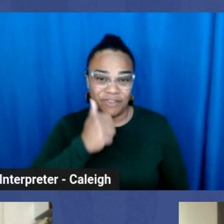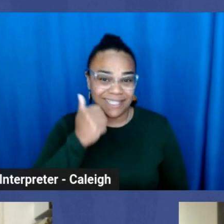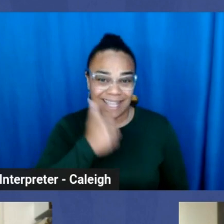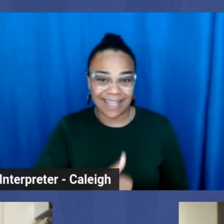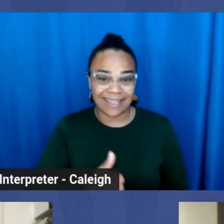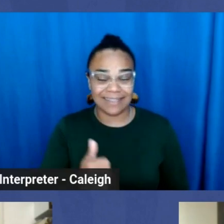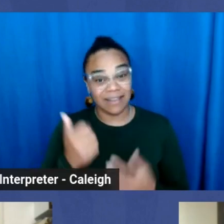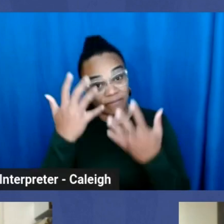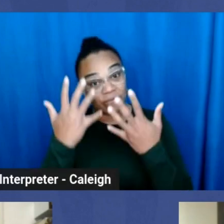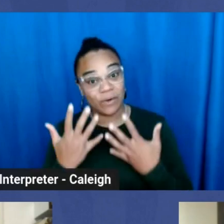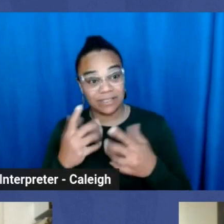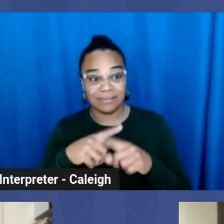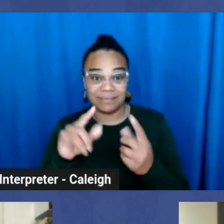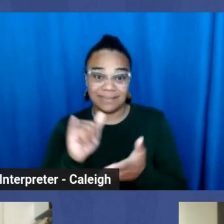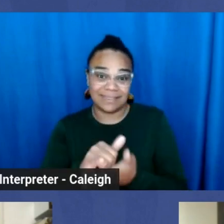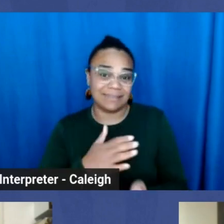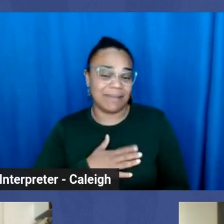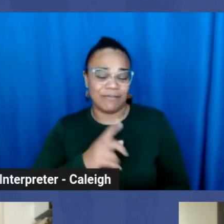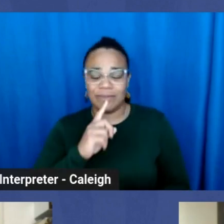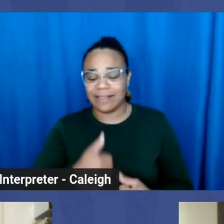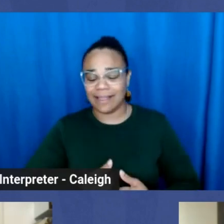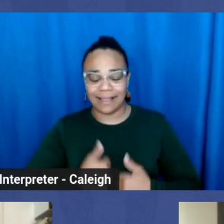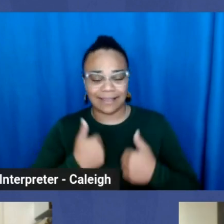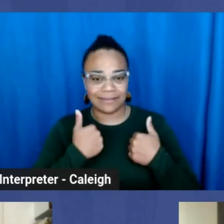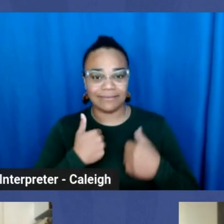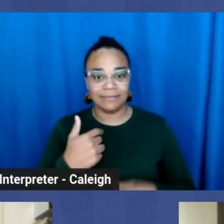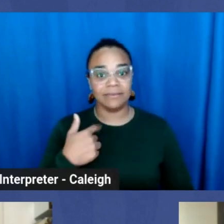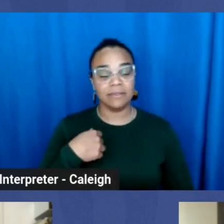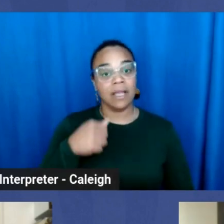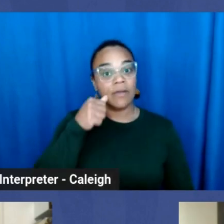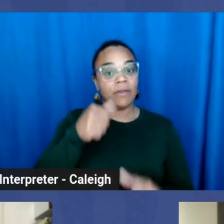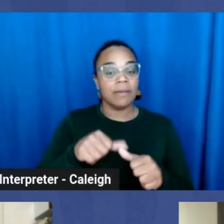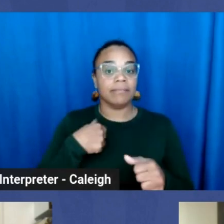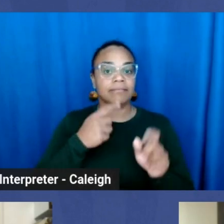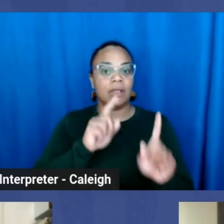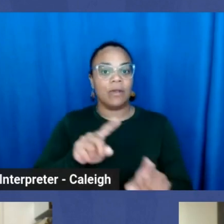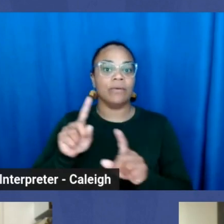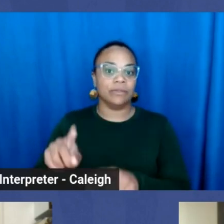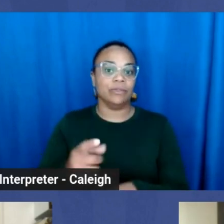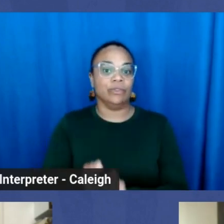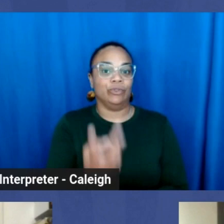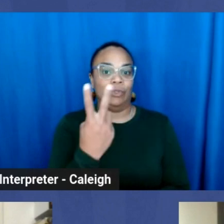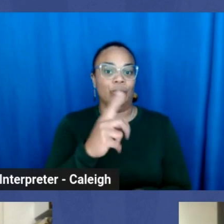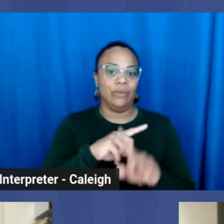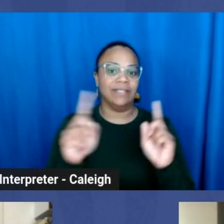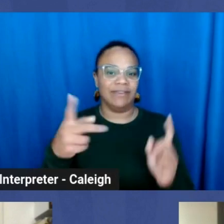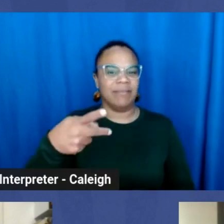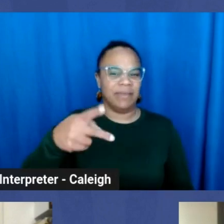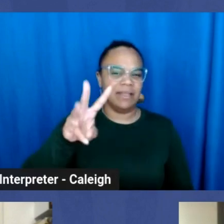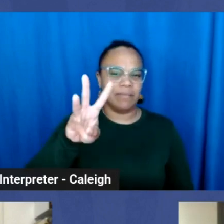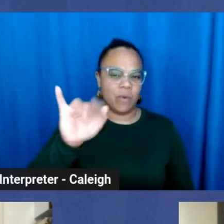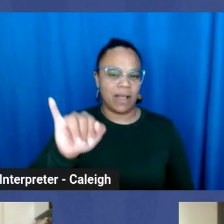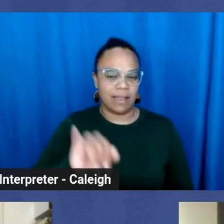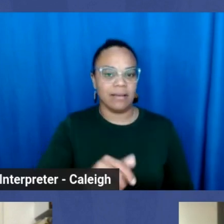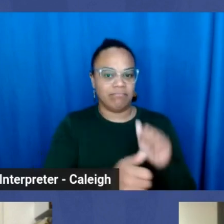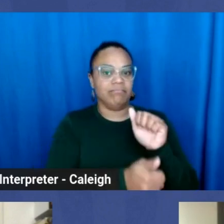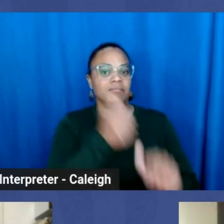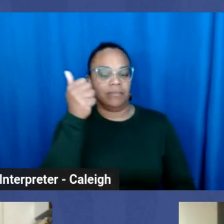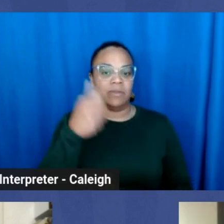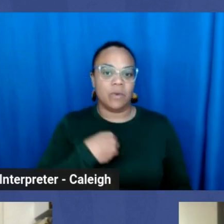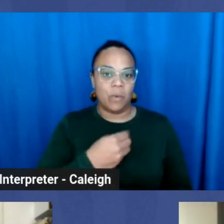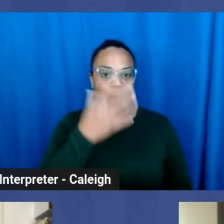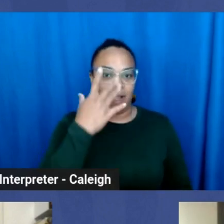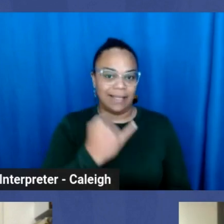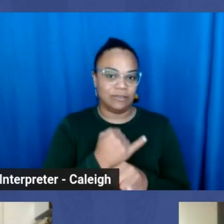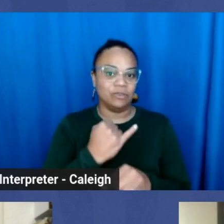my reality. I can remember specifically attending 2 different PWIs, a predominantly white institution, in my high